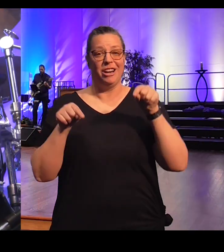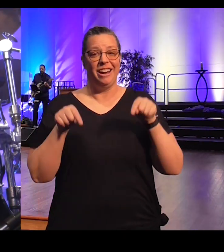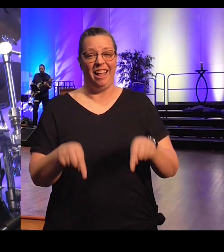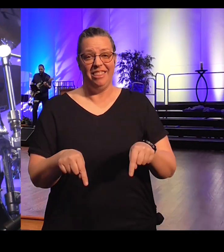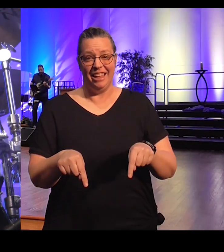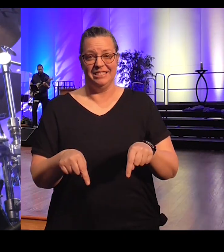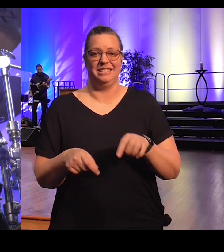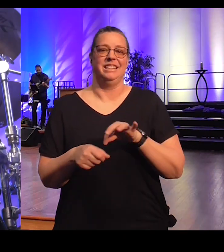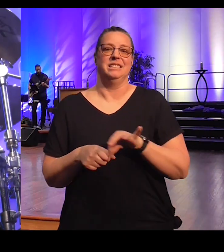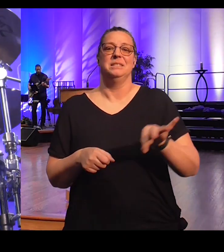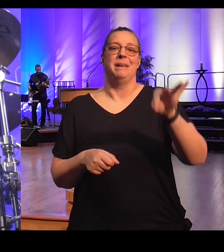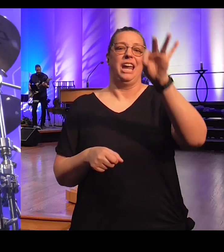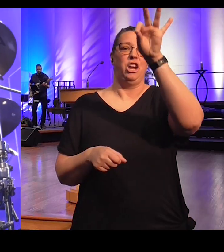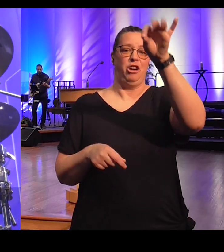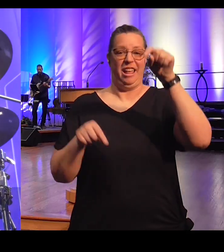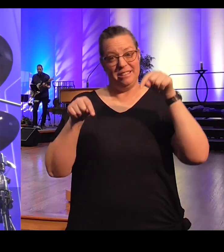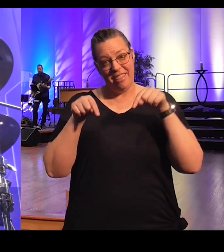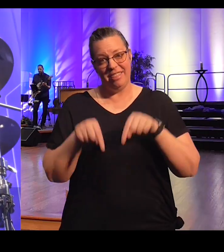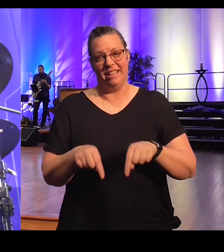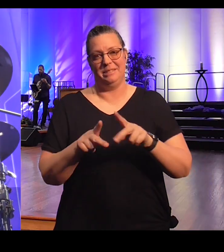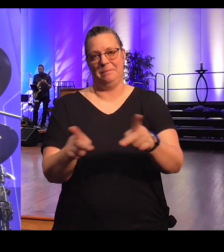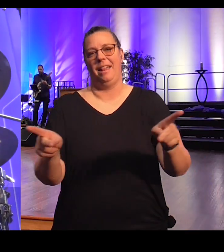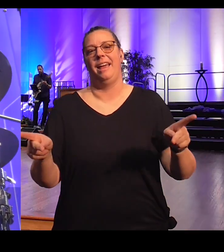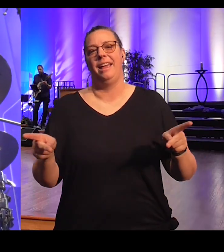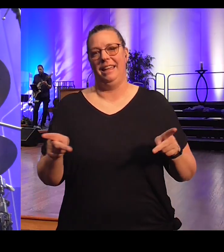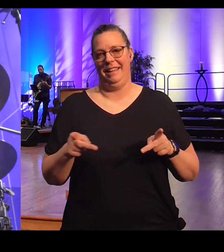in this, Spirit is in this